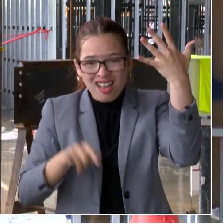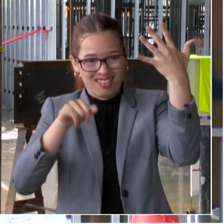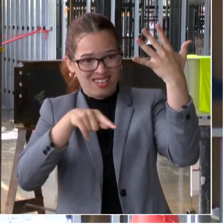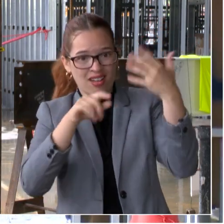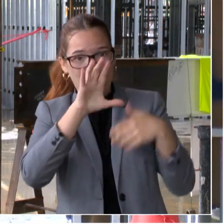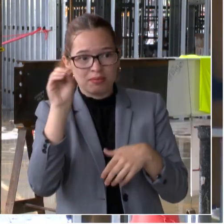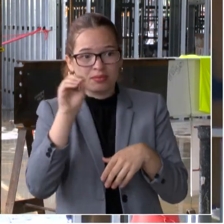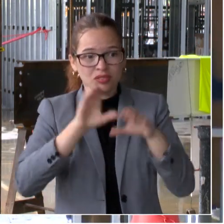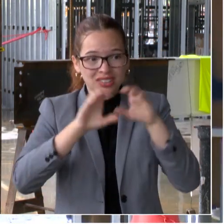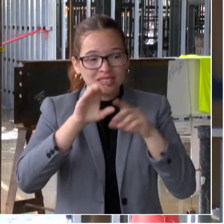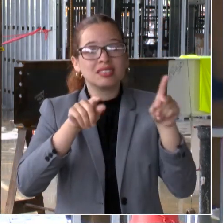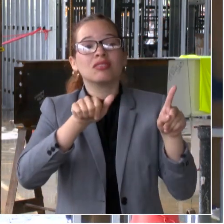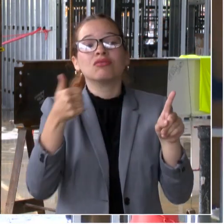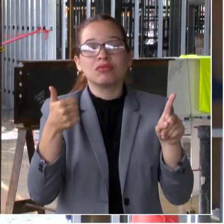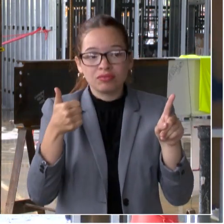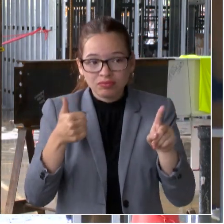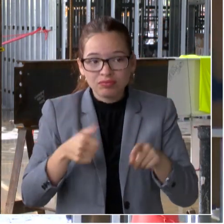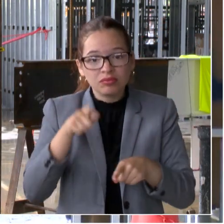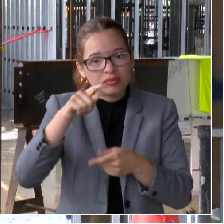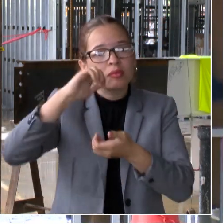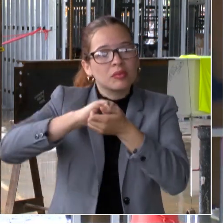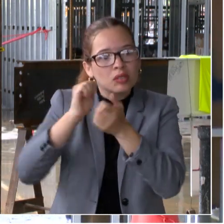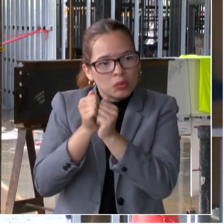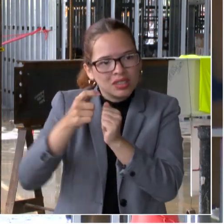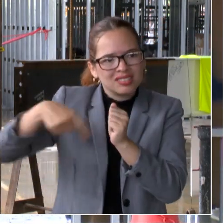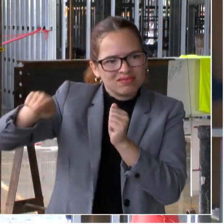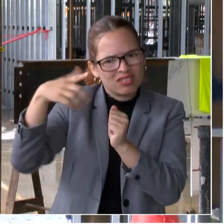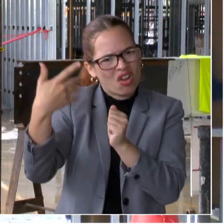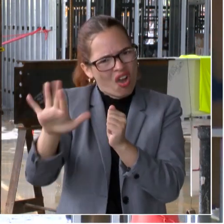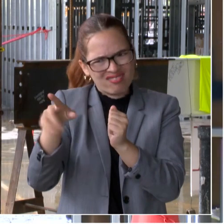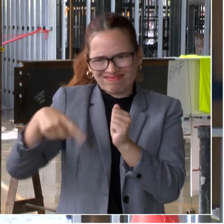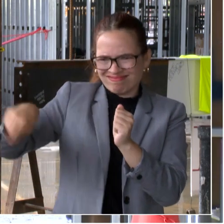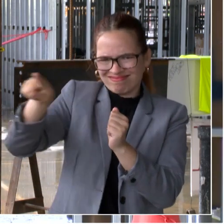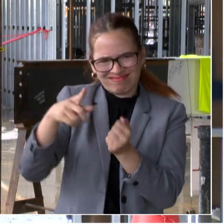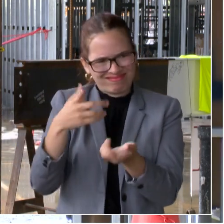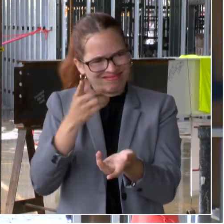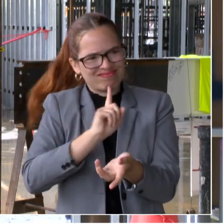the Sheet Metal Workers Local Union 100,